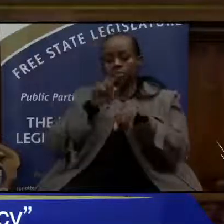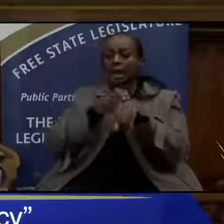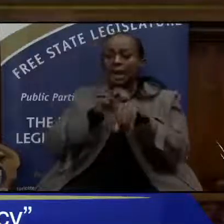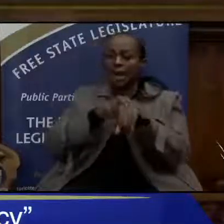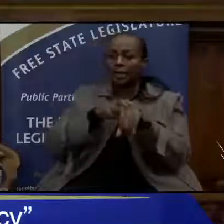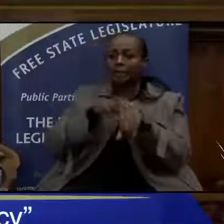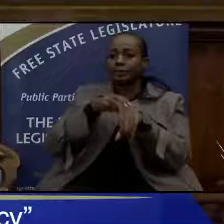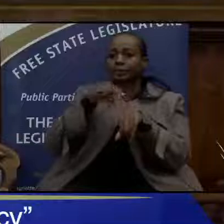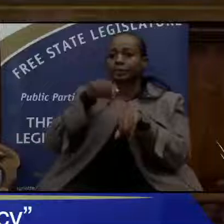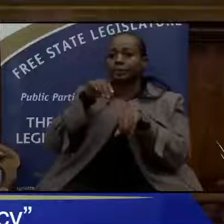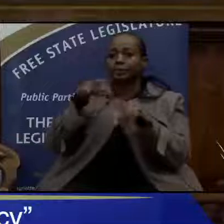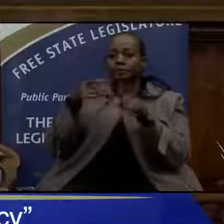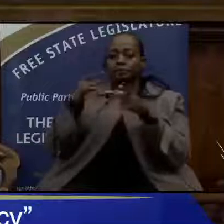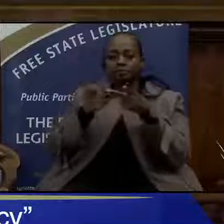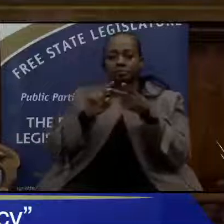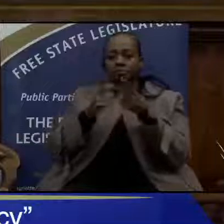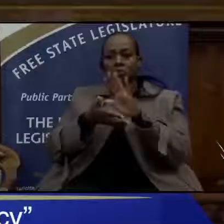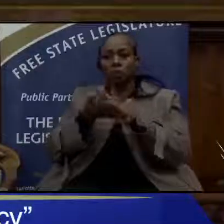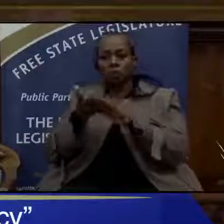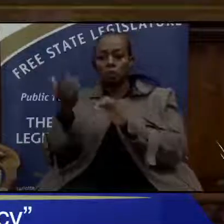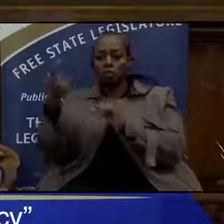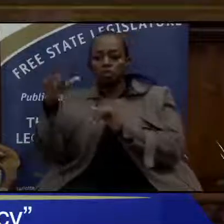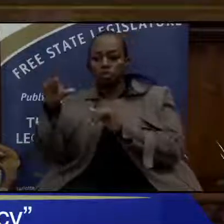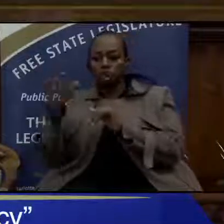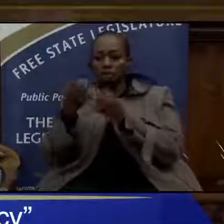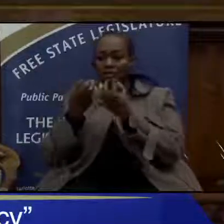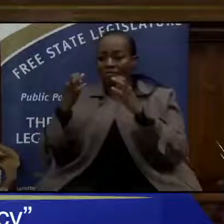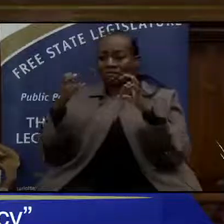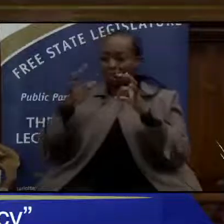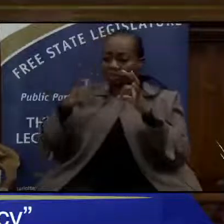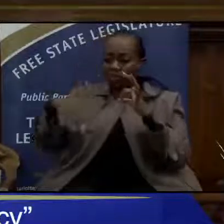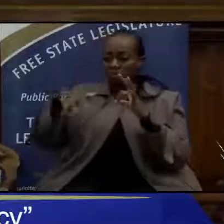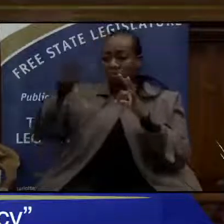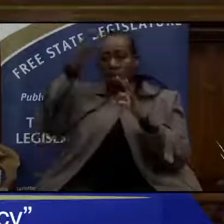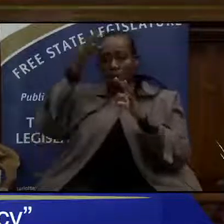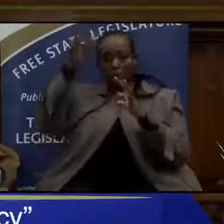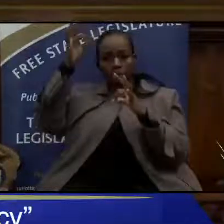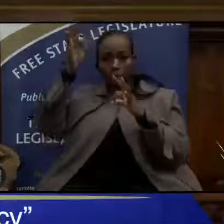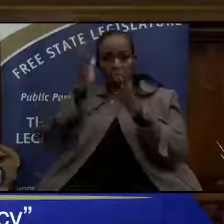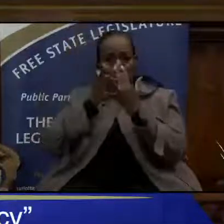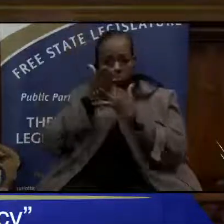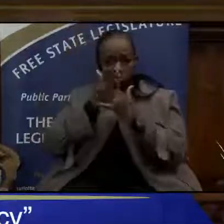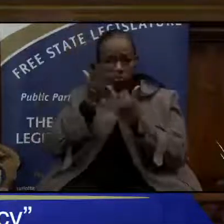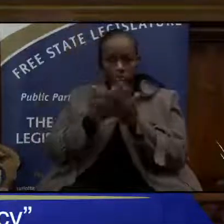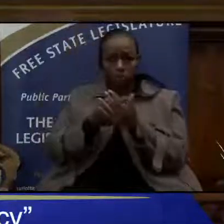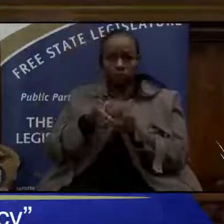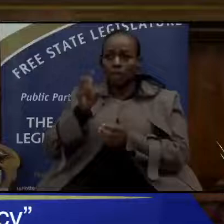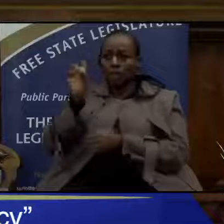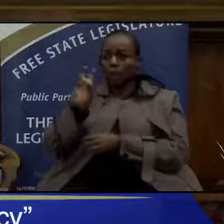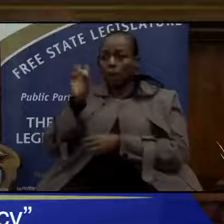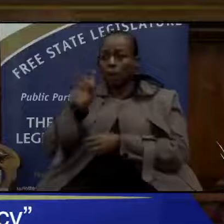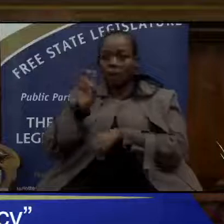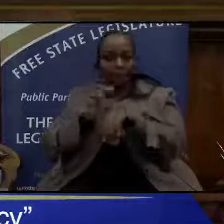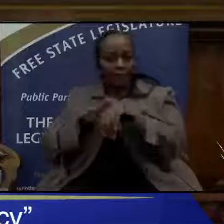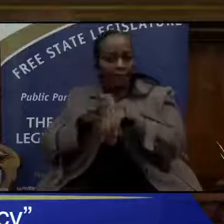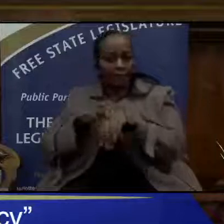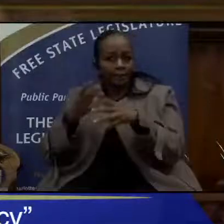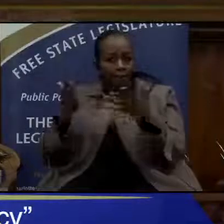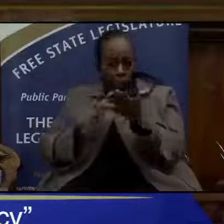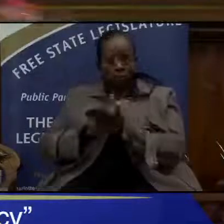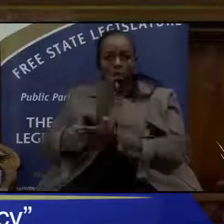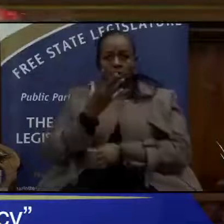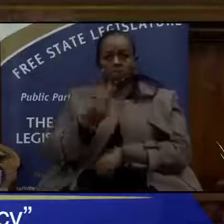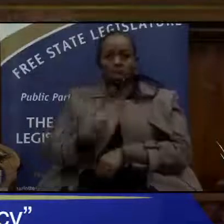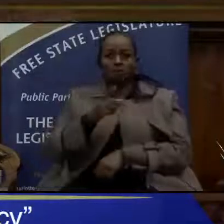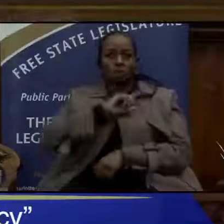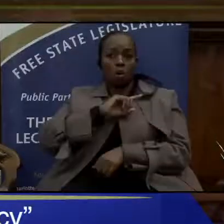Dia Tsibisahala, we are going to check out ba free mona the government thing, ho sebediswa di-toilet tse ba di batlang, le bona hobane le